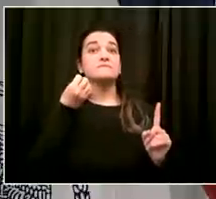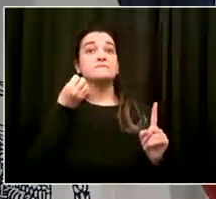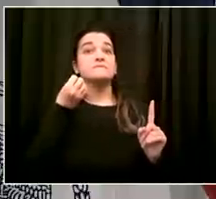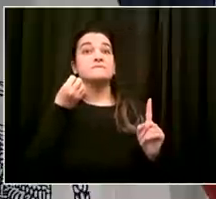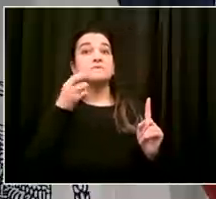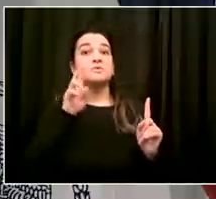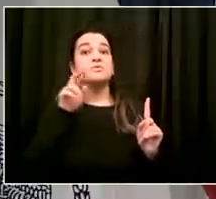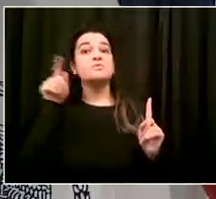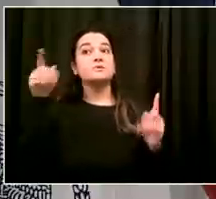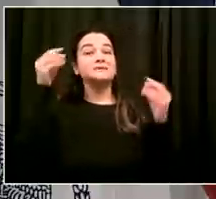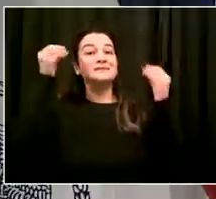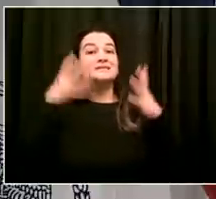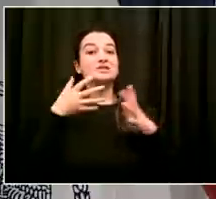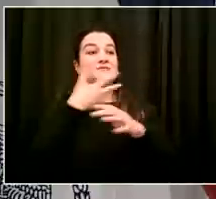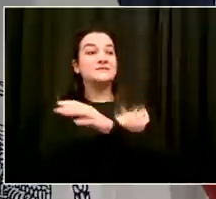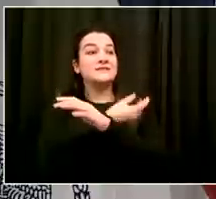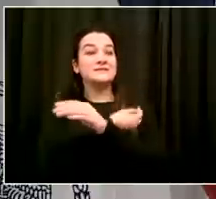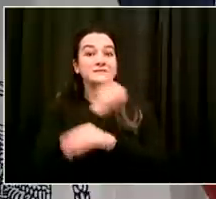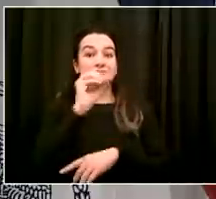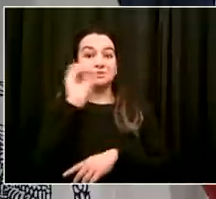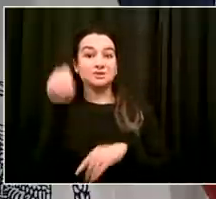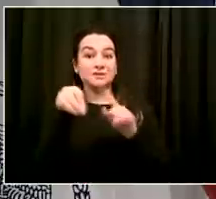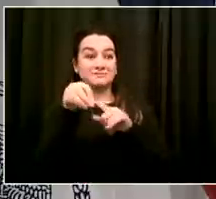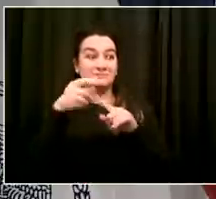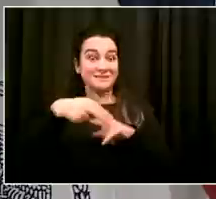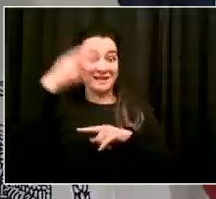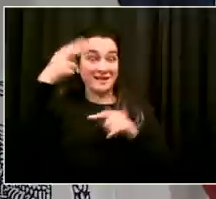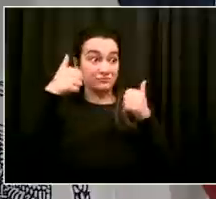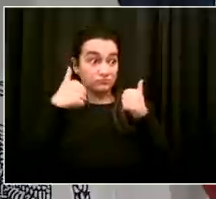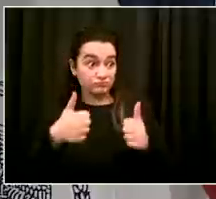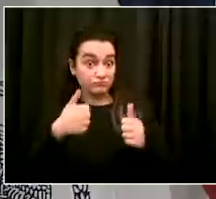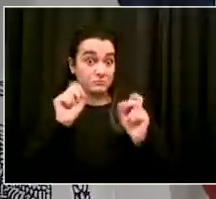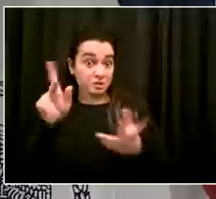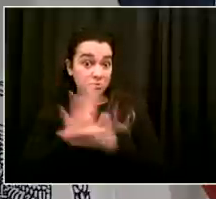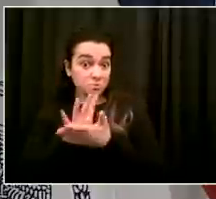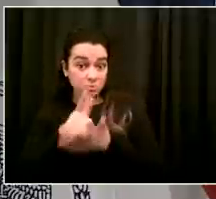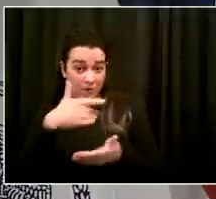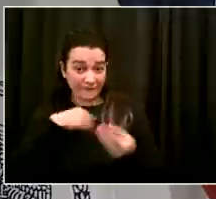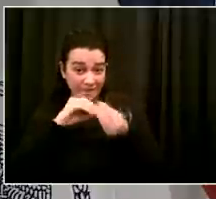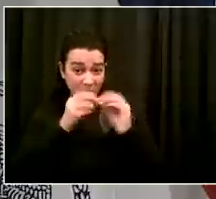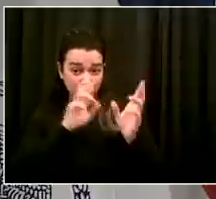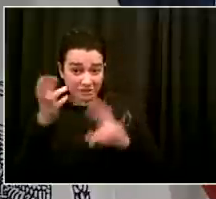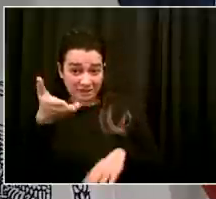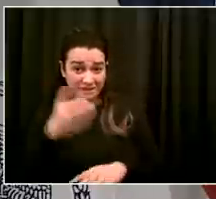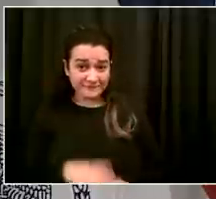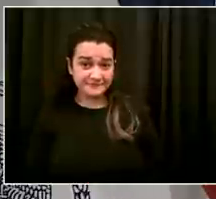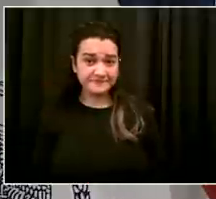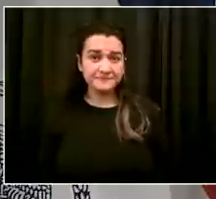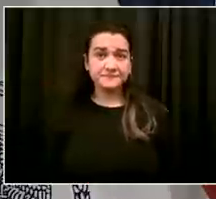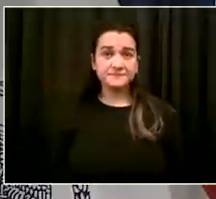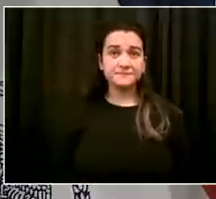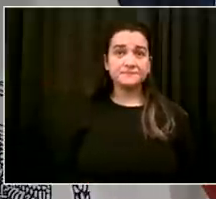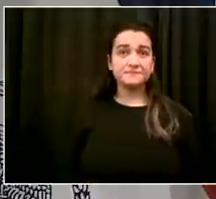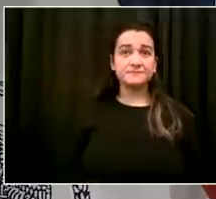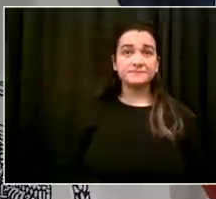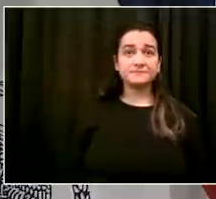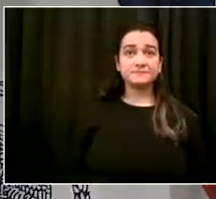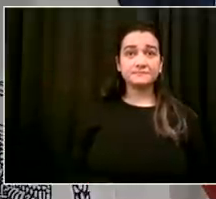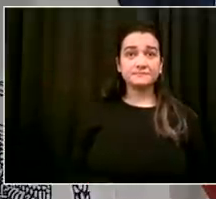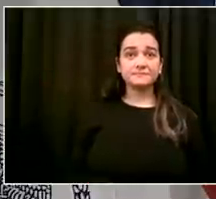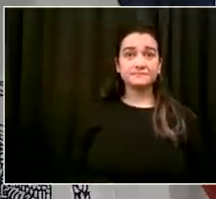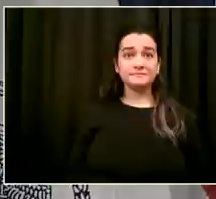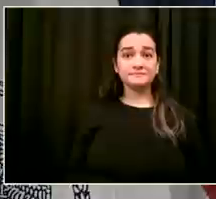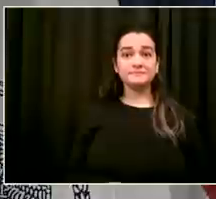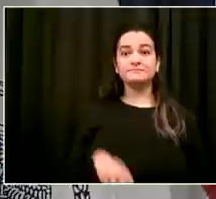opportunity for folks to come back who previously have been doing remote. But we're not there yet. We are, of course, watching very